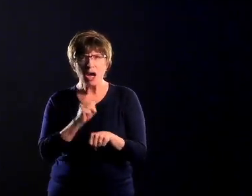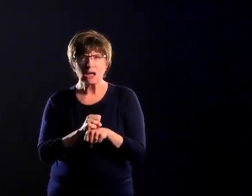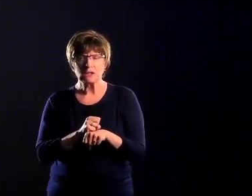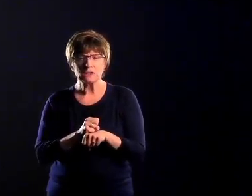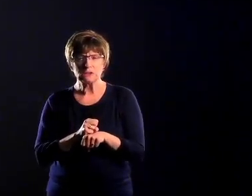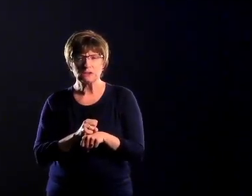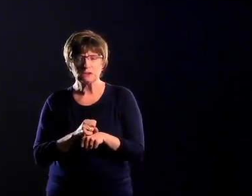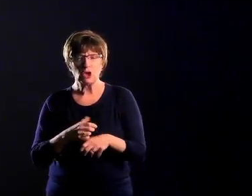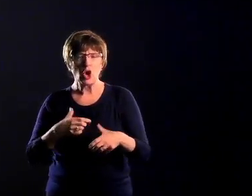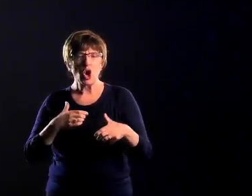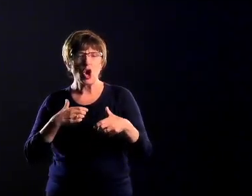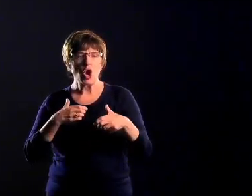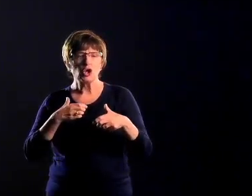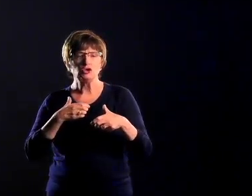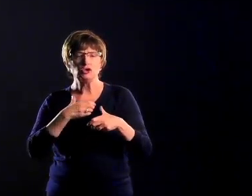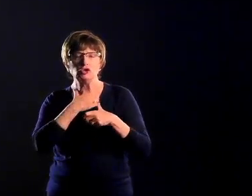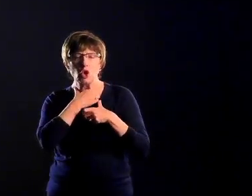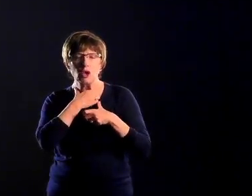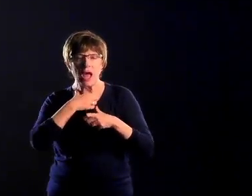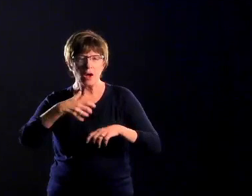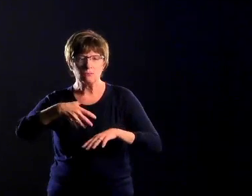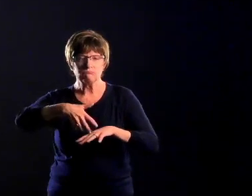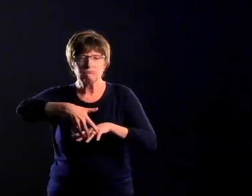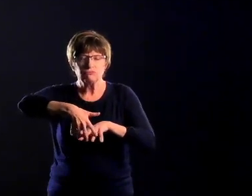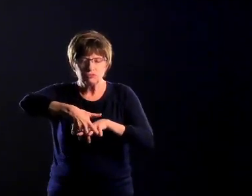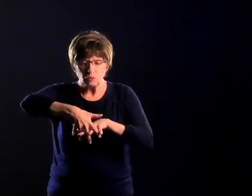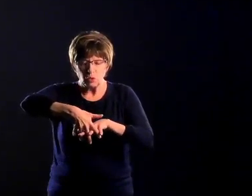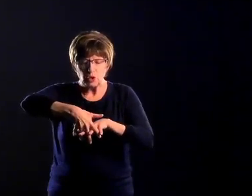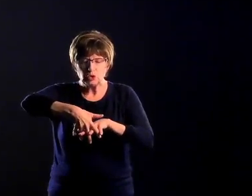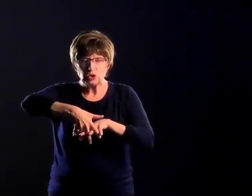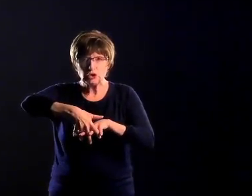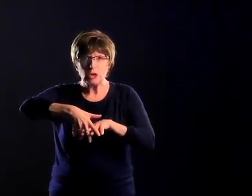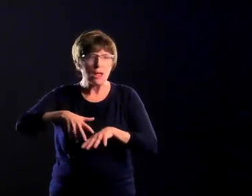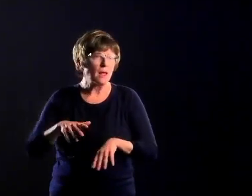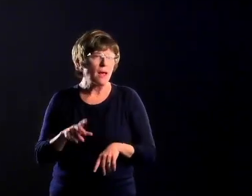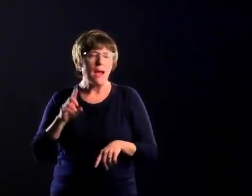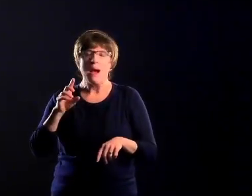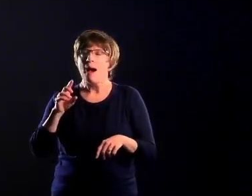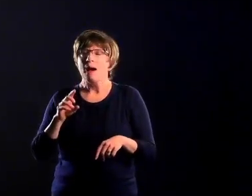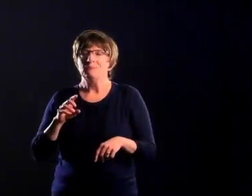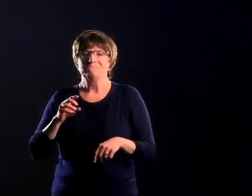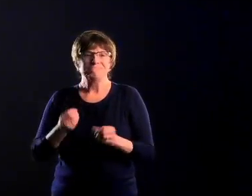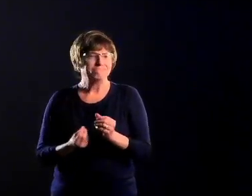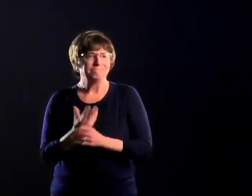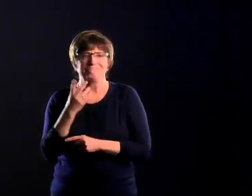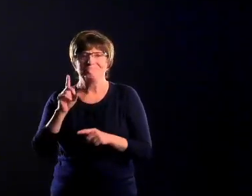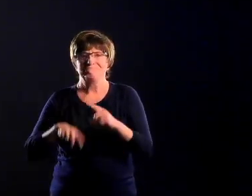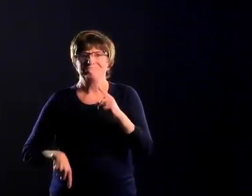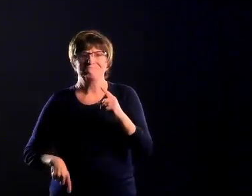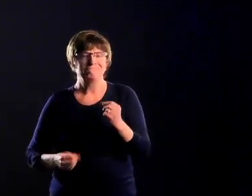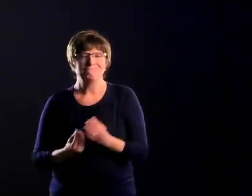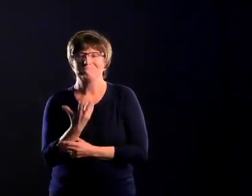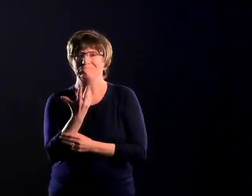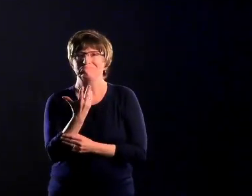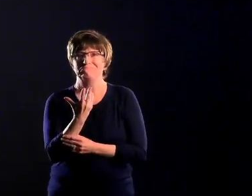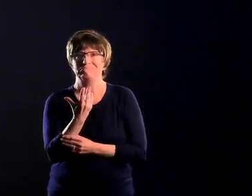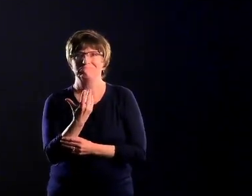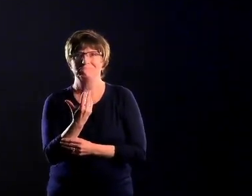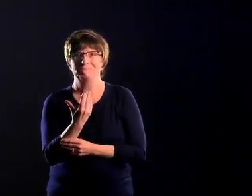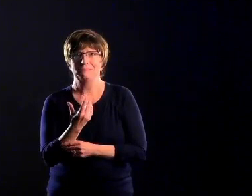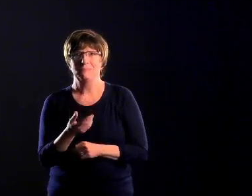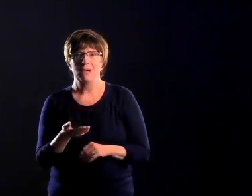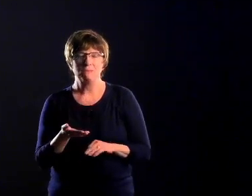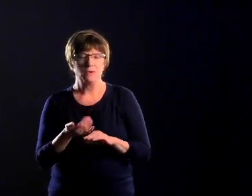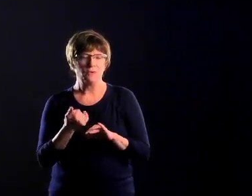choke out the root system so the plant can't grow. Well, before we get into the rocky part of